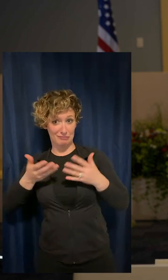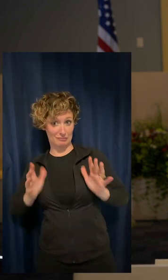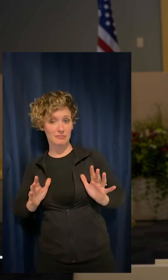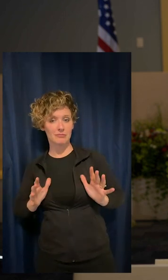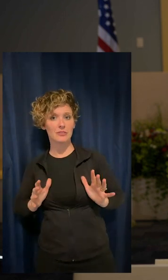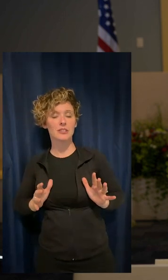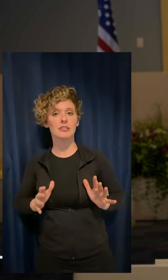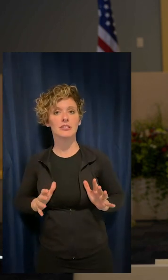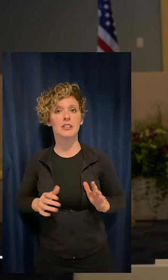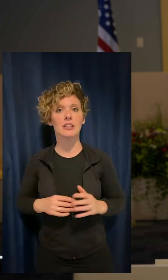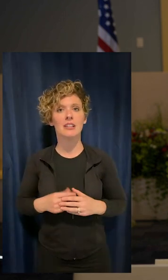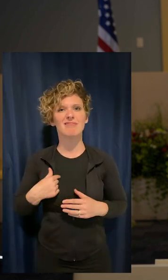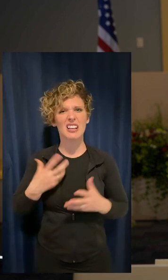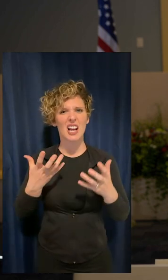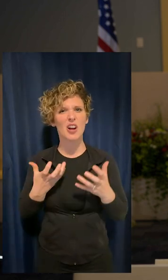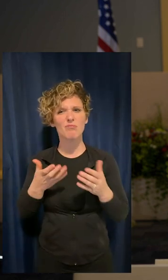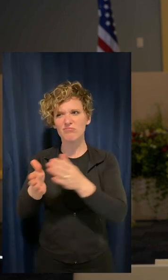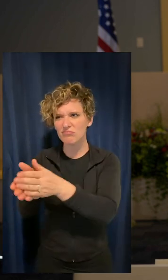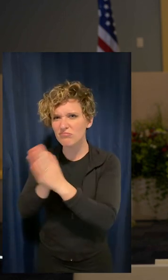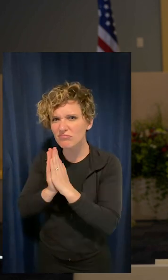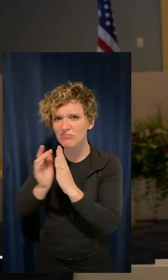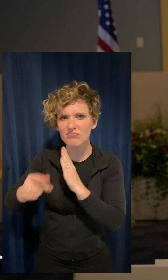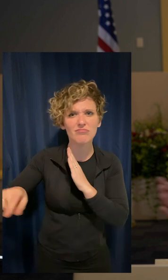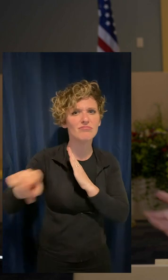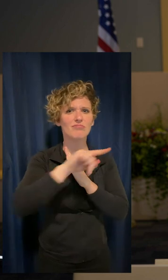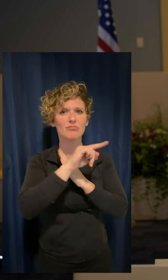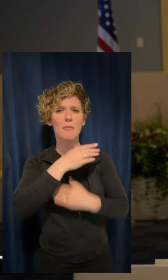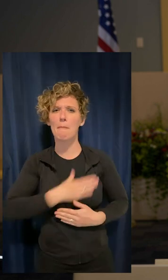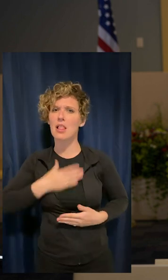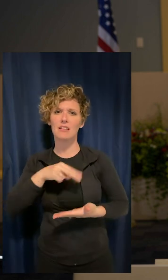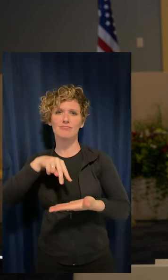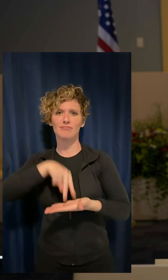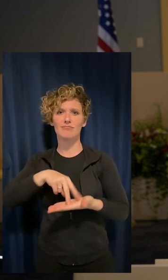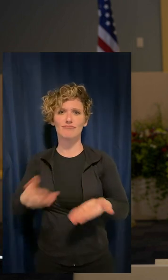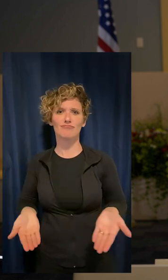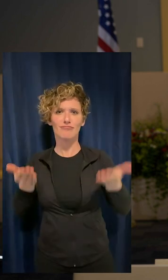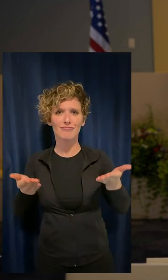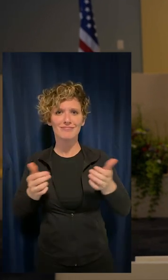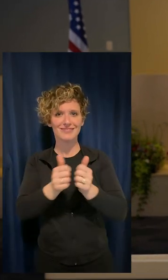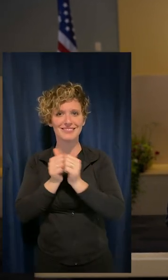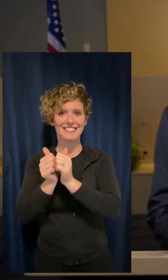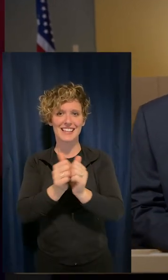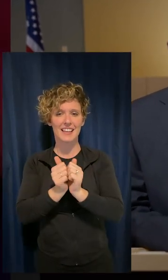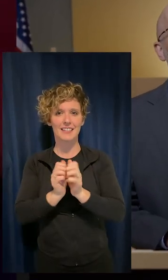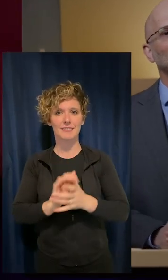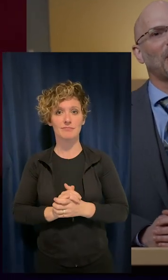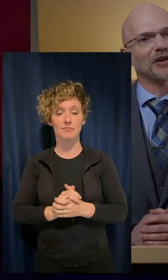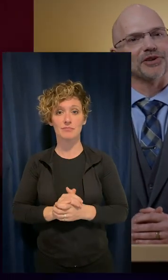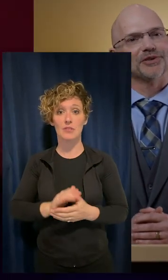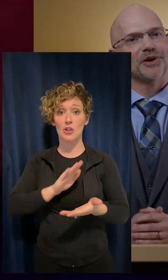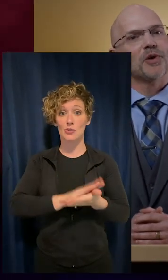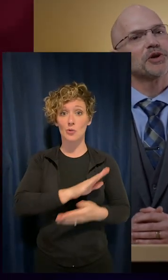our final remarks for this evening, I would like to ask the class of 2020 to stand briefly with me. School Board